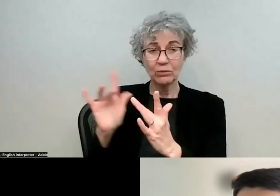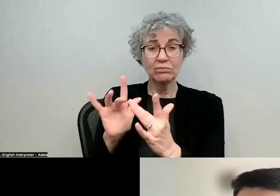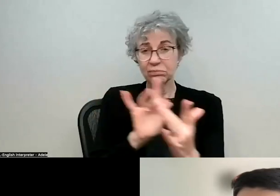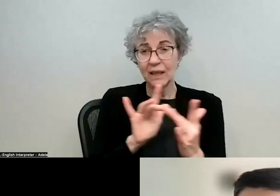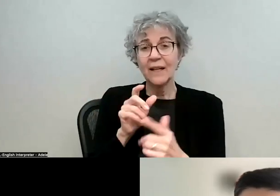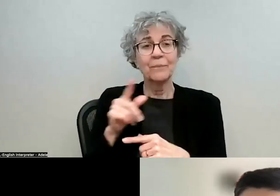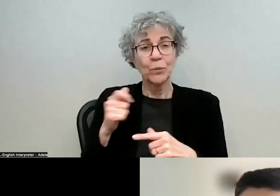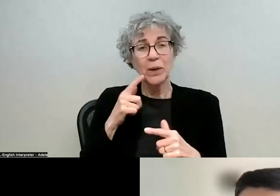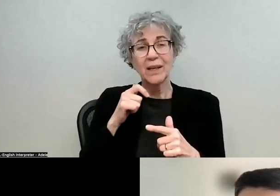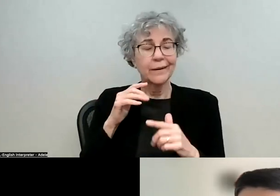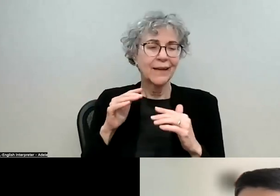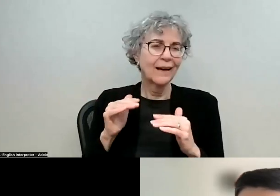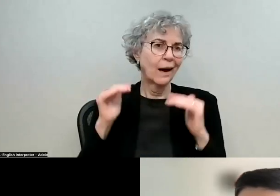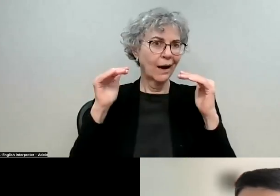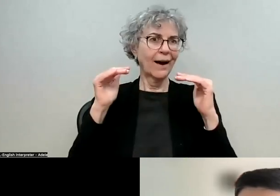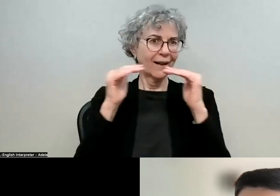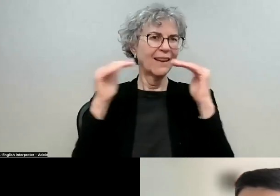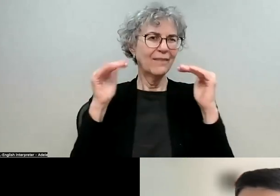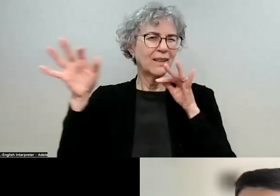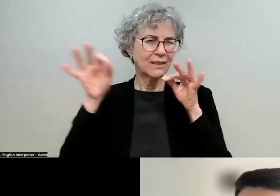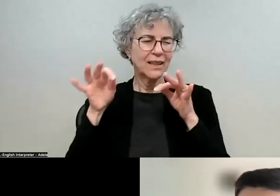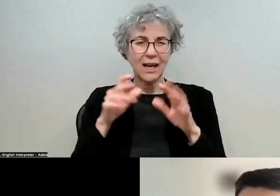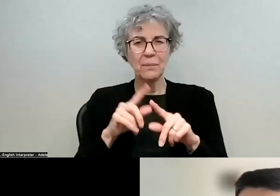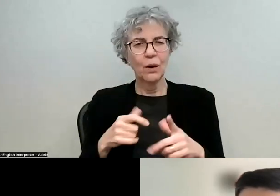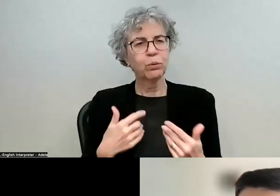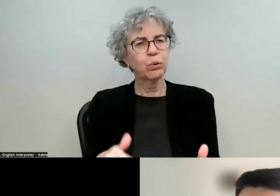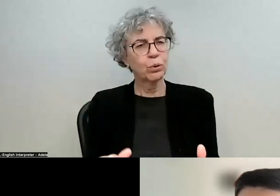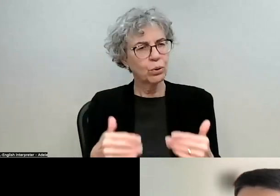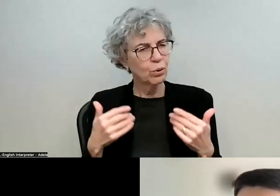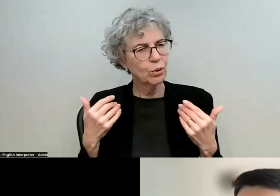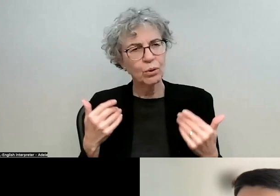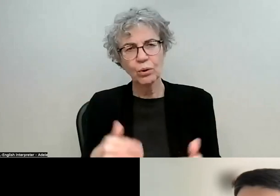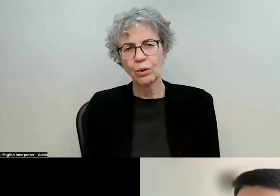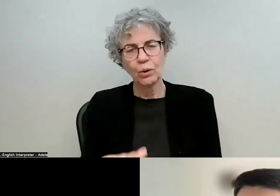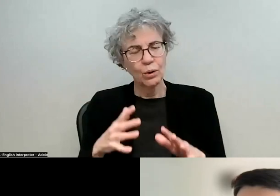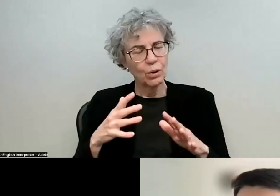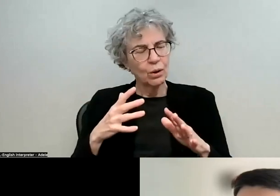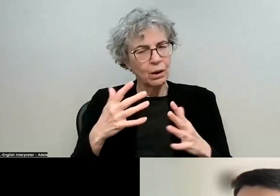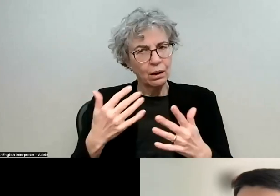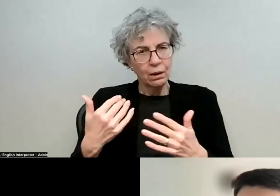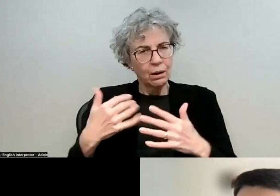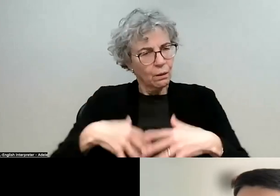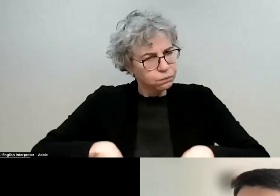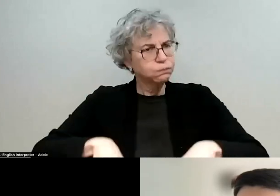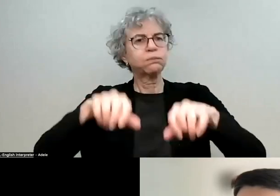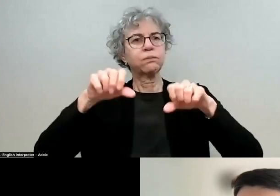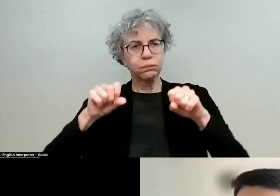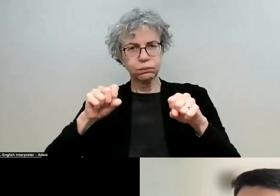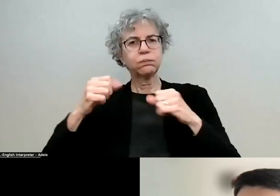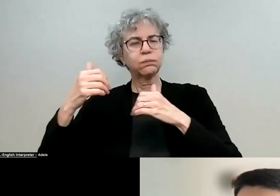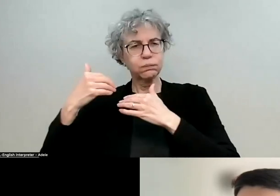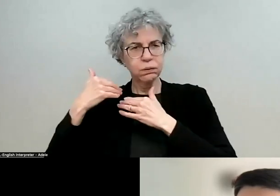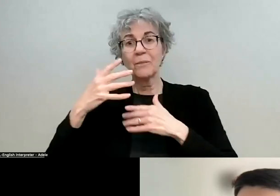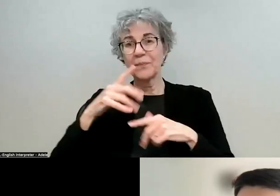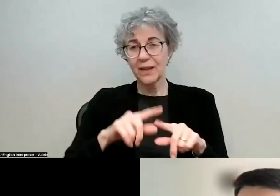what the steps are, but it is a big undertaking. There's no question about that. But again, happy to